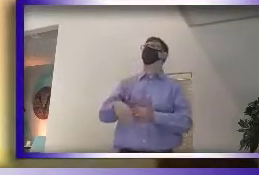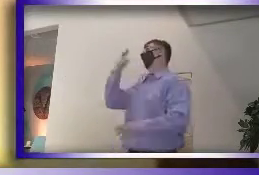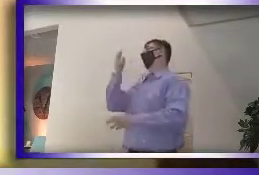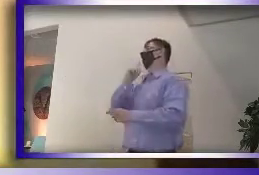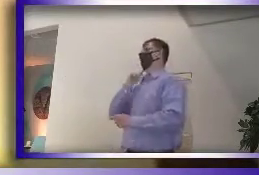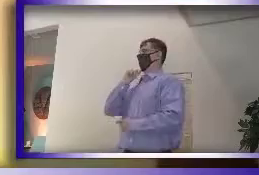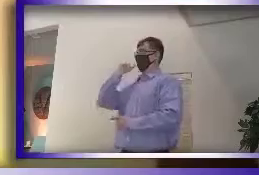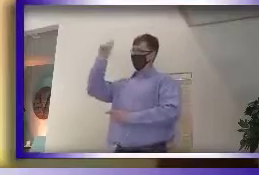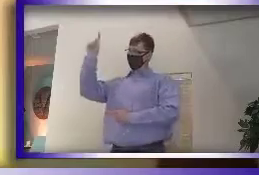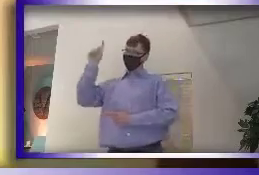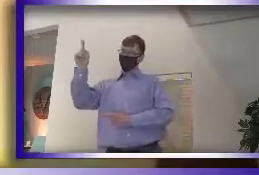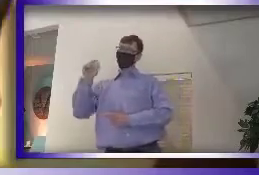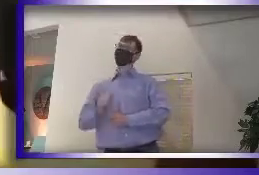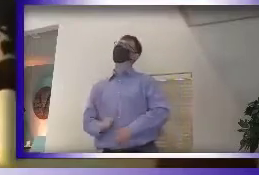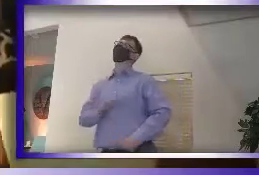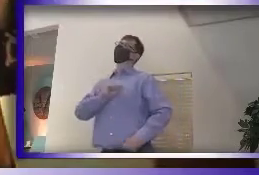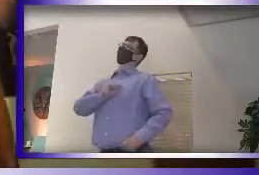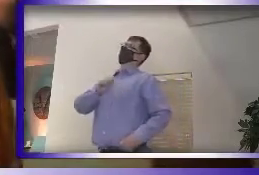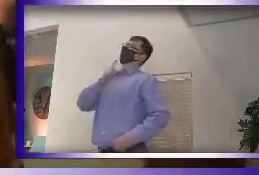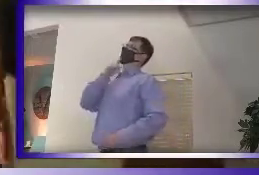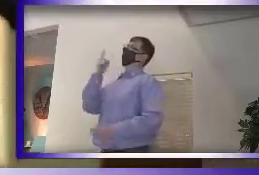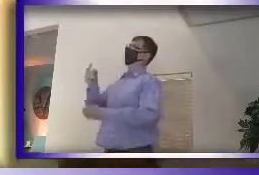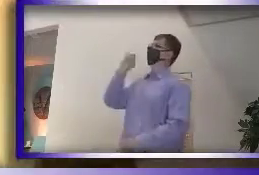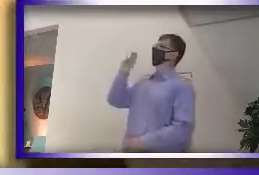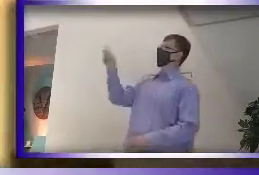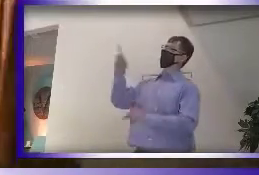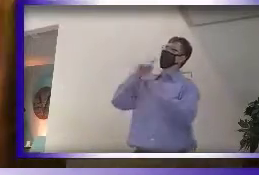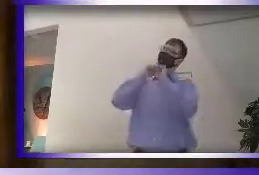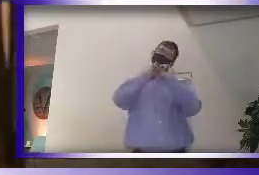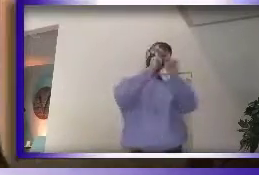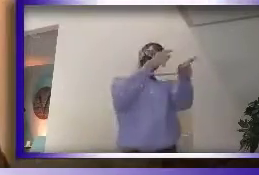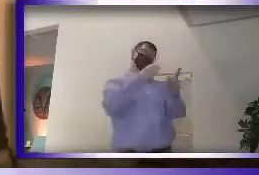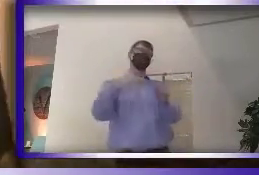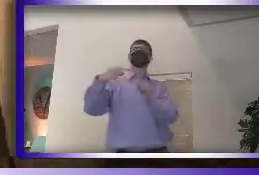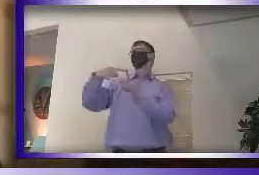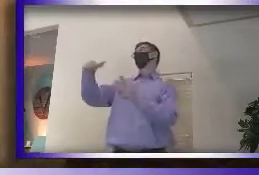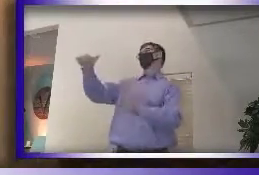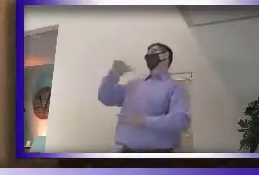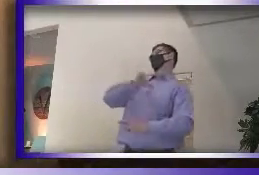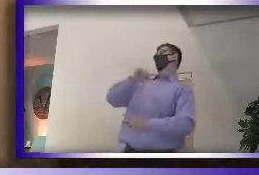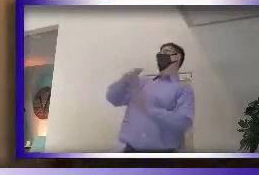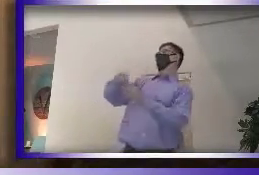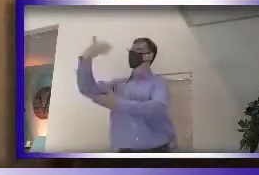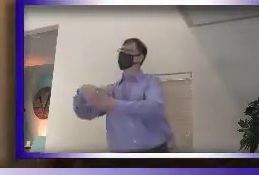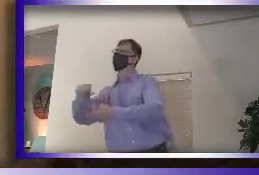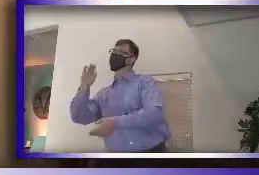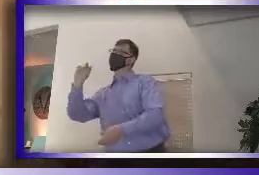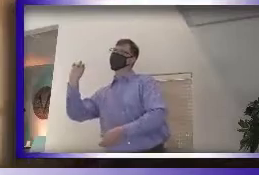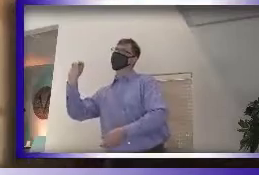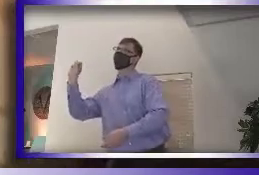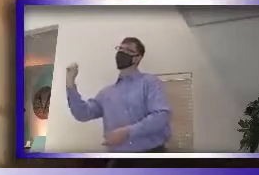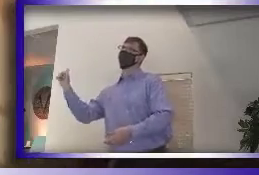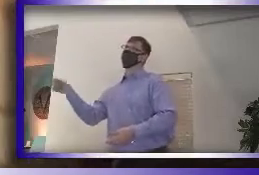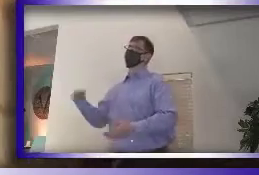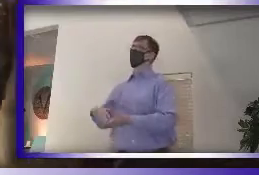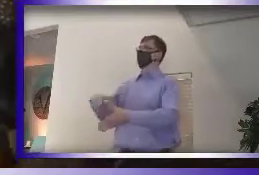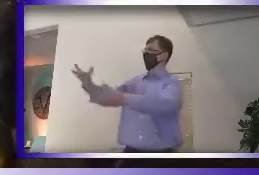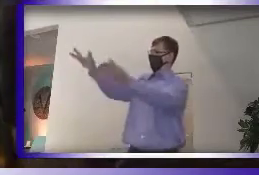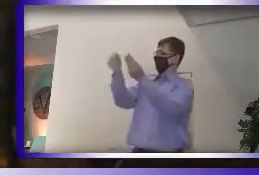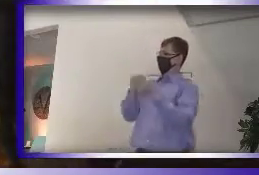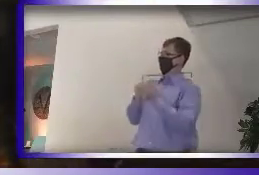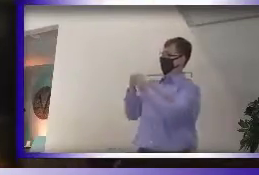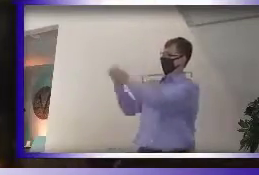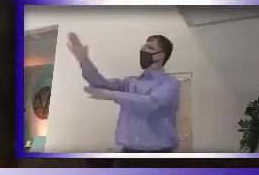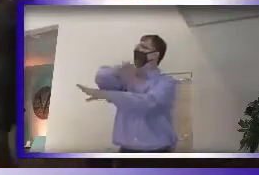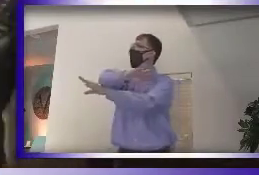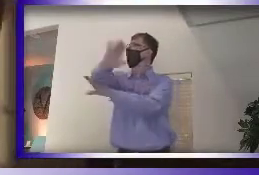And I went and got all of her stories. And I made a point of turning her into the type of person I wanted to